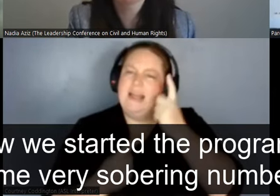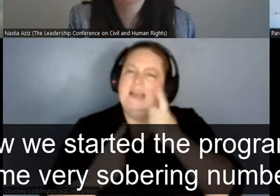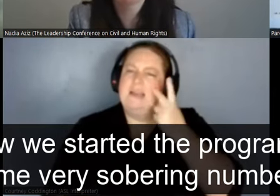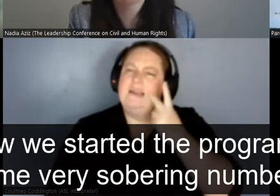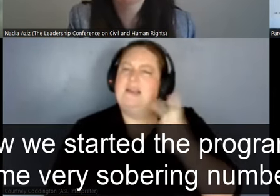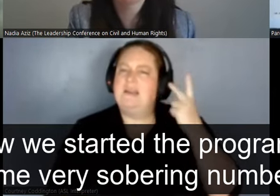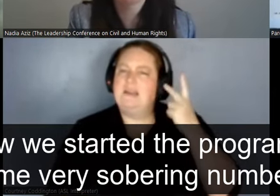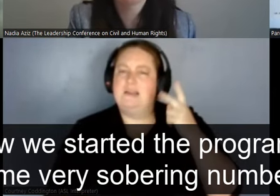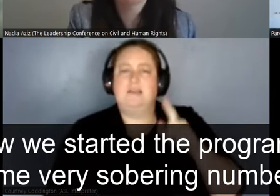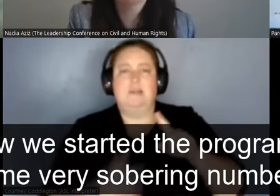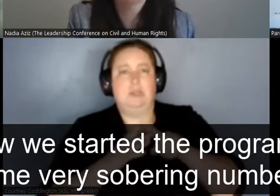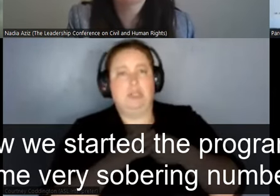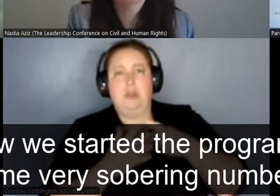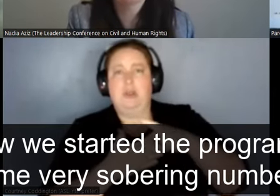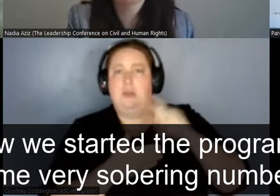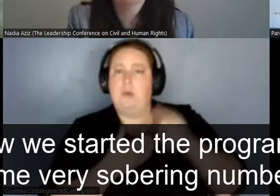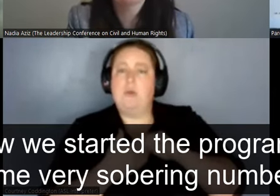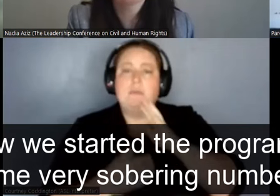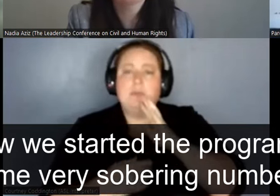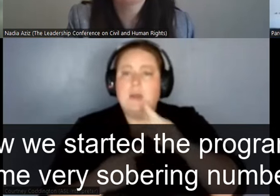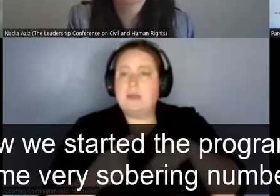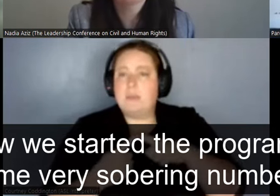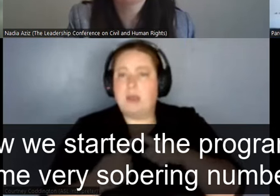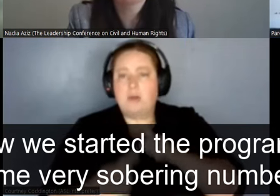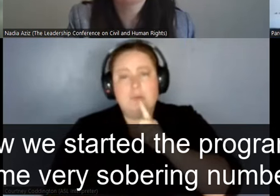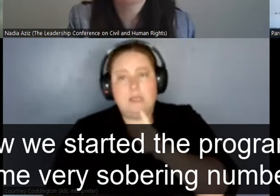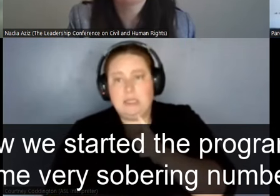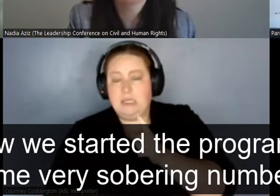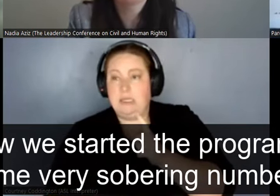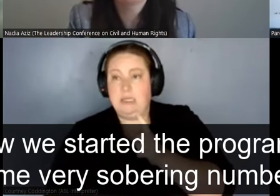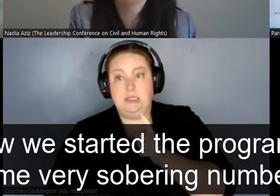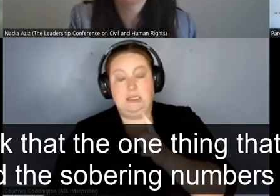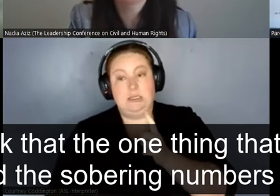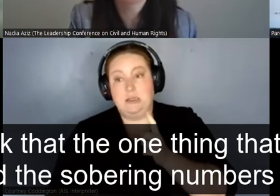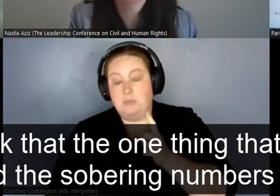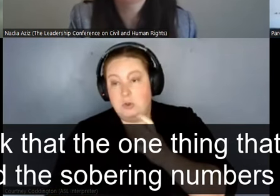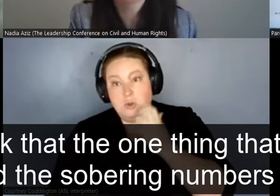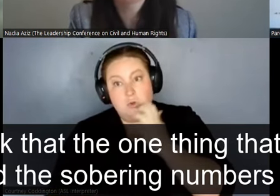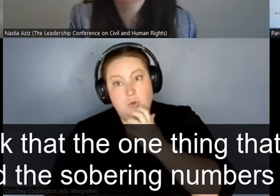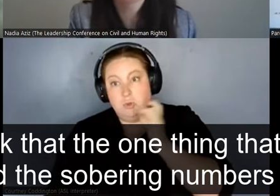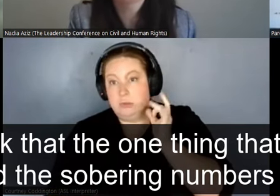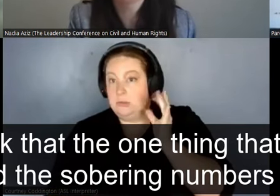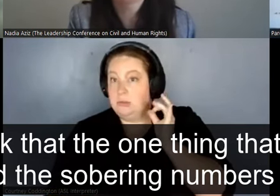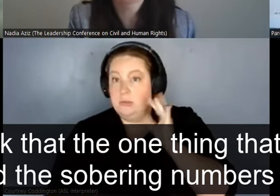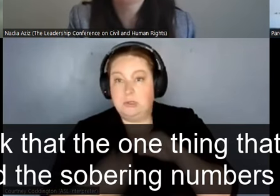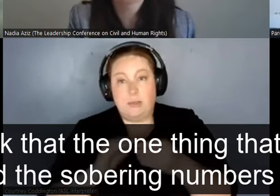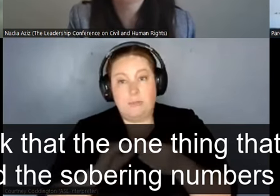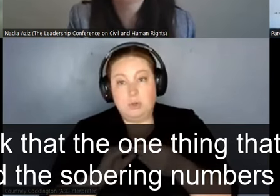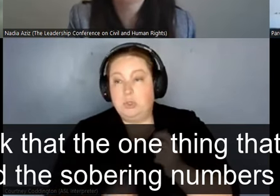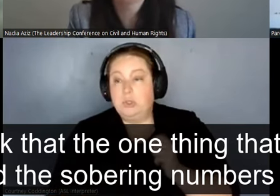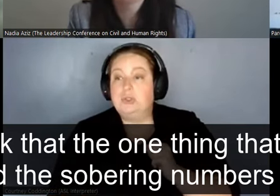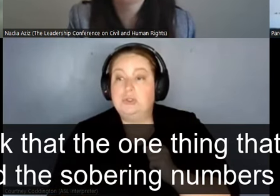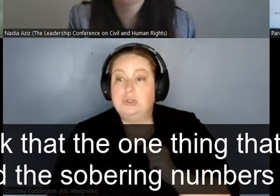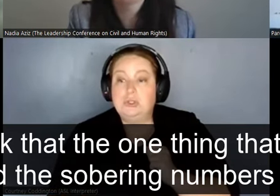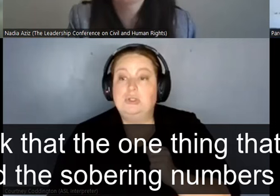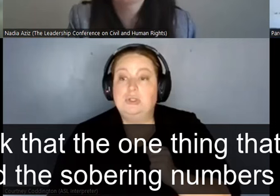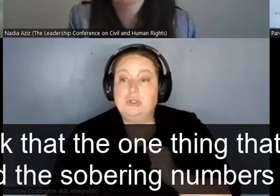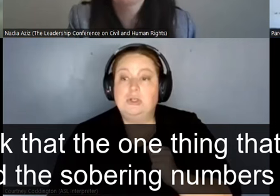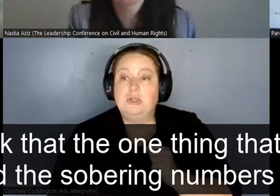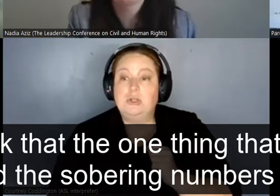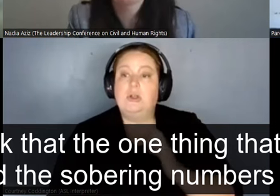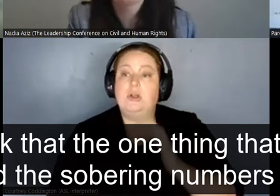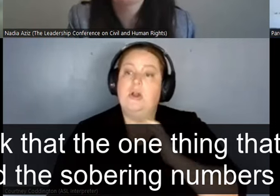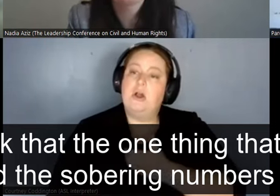program talking about some very sobering numbers. And I think that the work that we do is